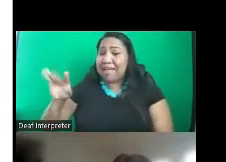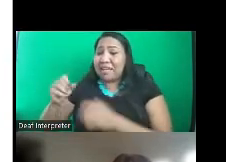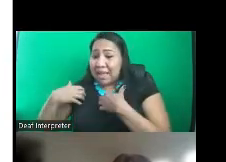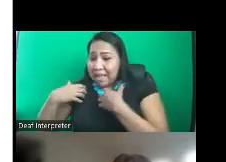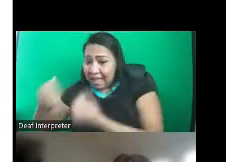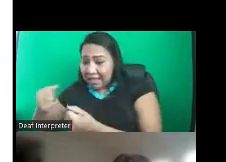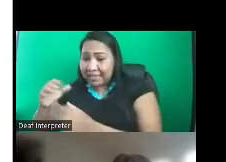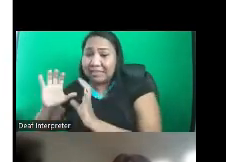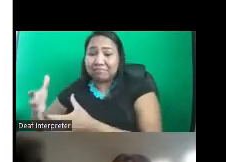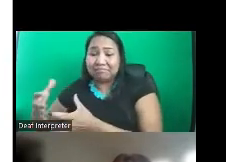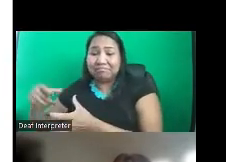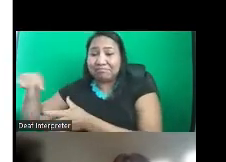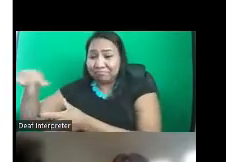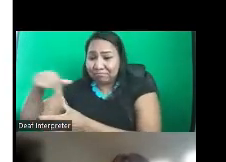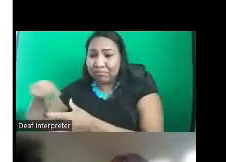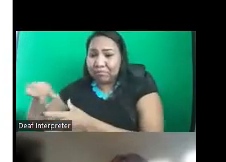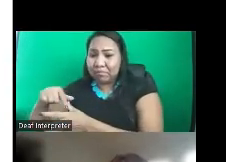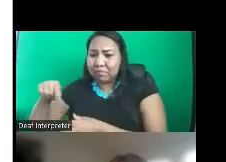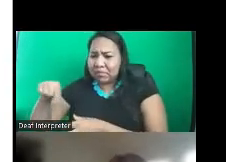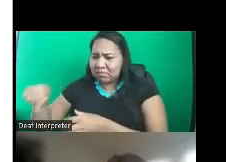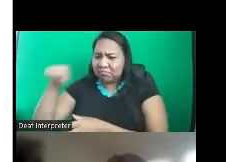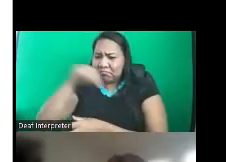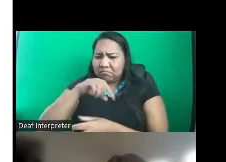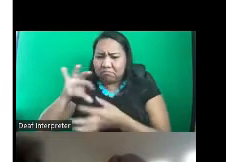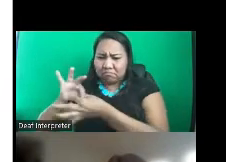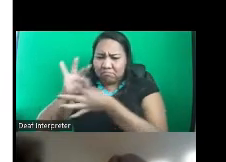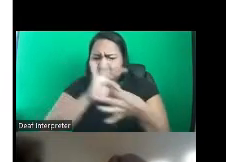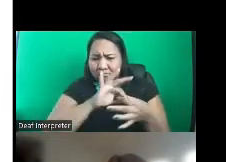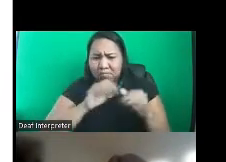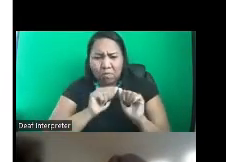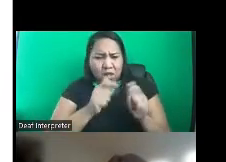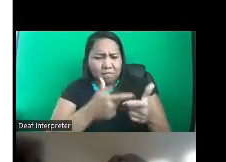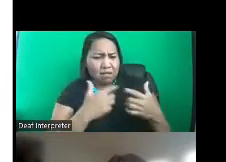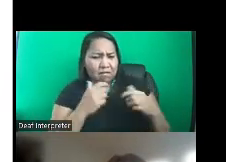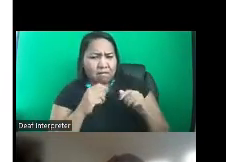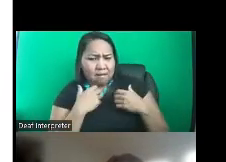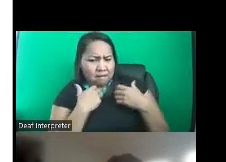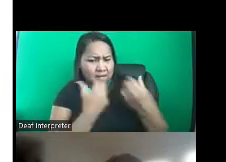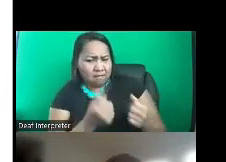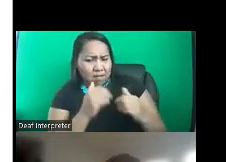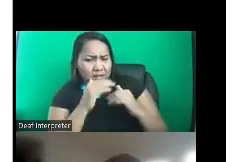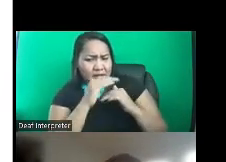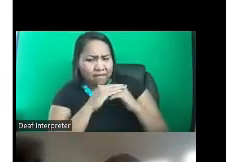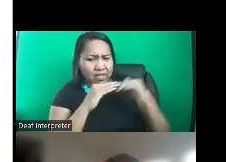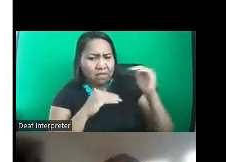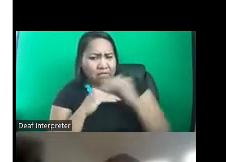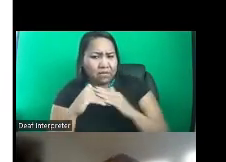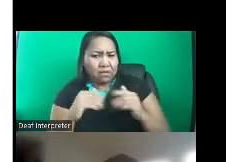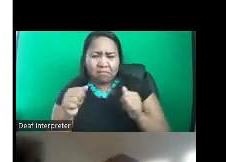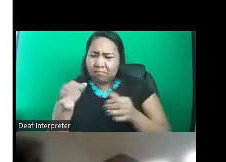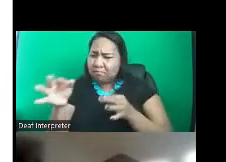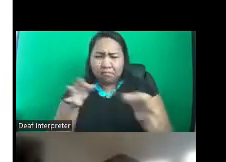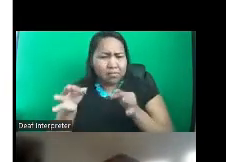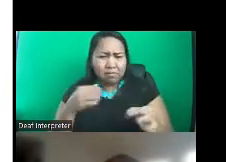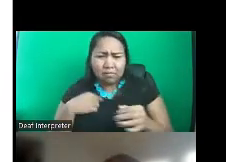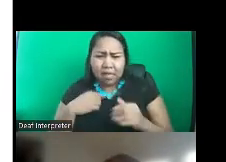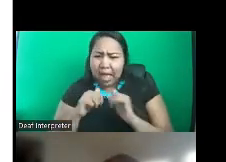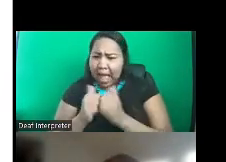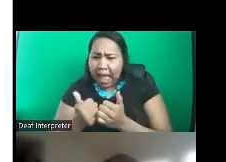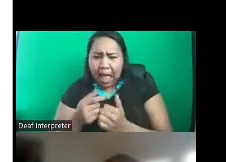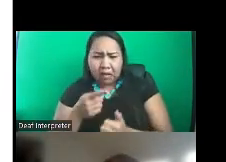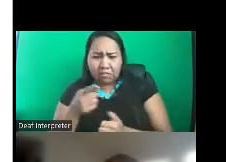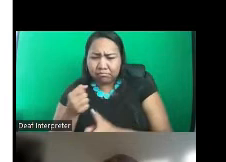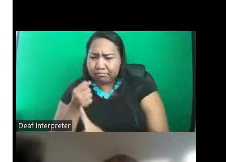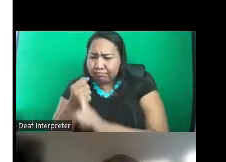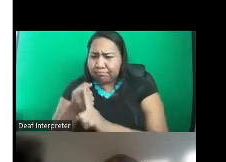say more about what that's meant for you in your journey as a nurse, and how the connection between your